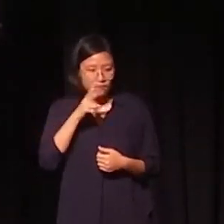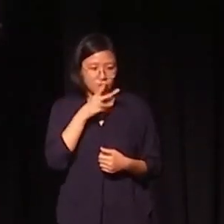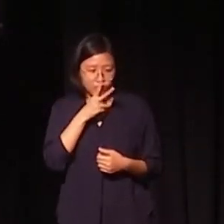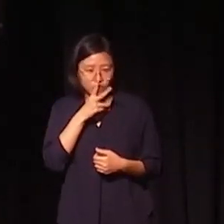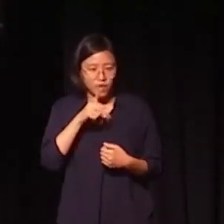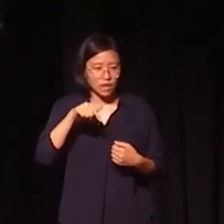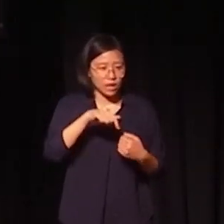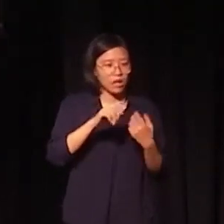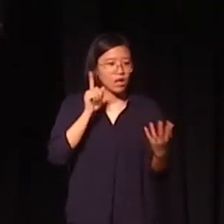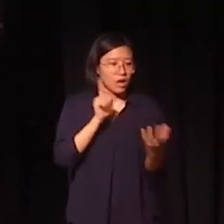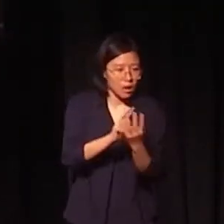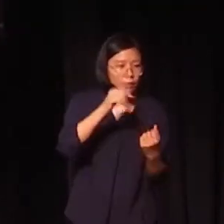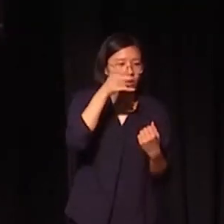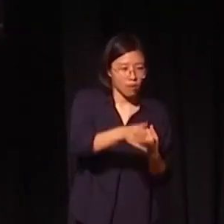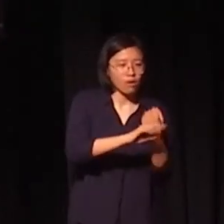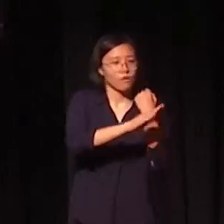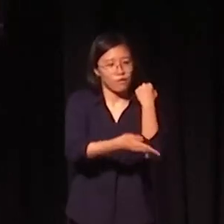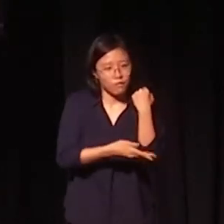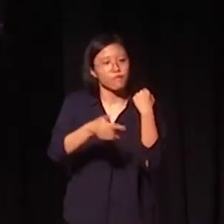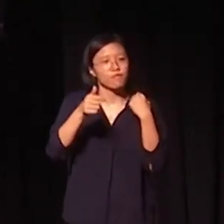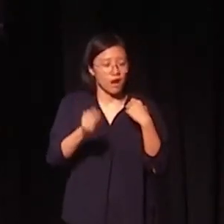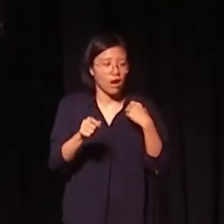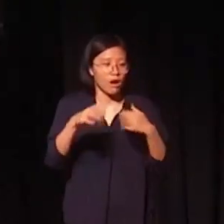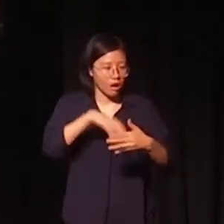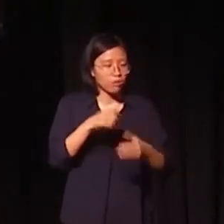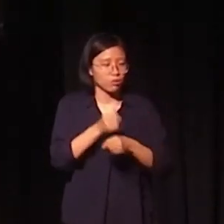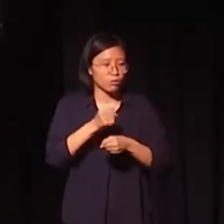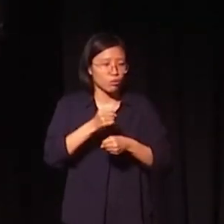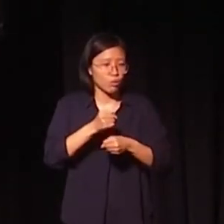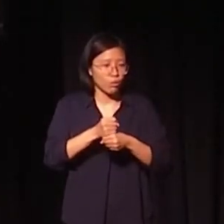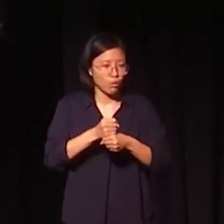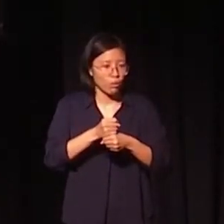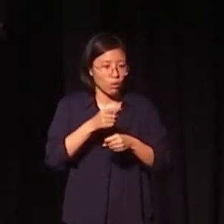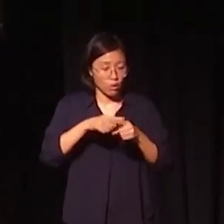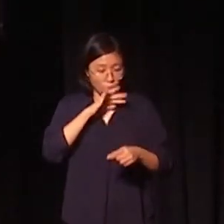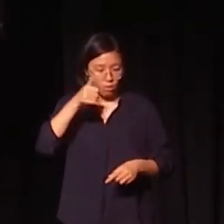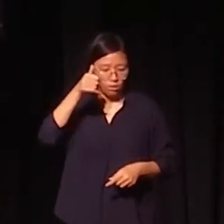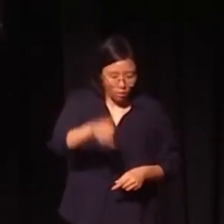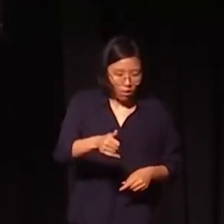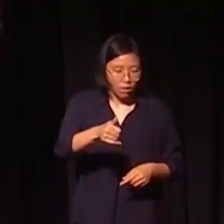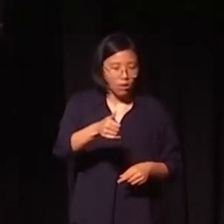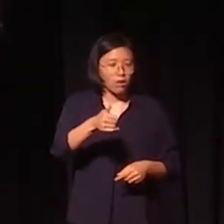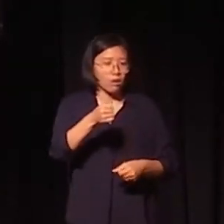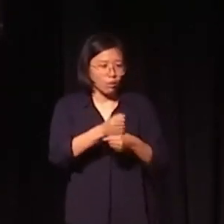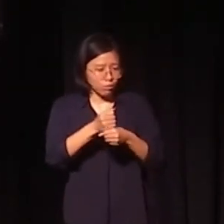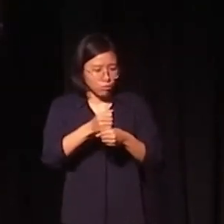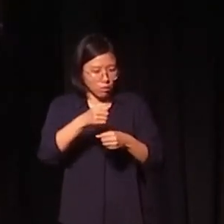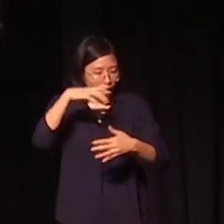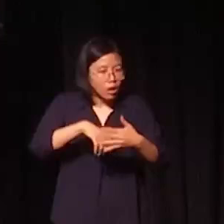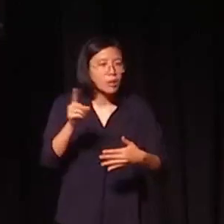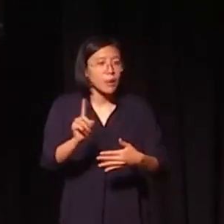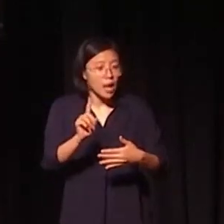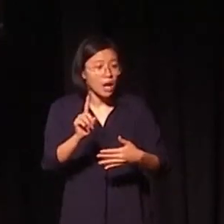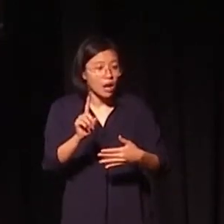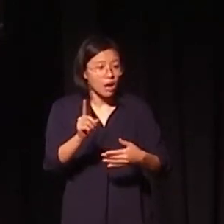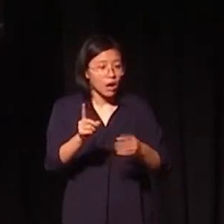see practitioners who themselves are deaf, what they do is they can work either from